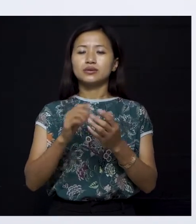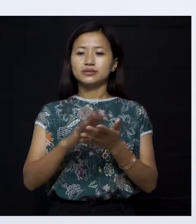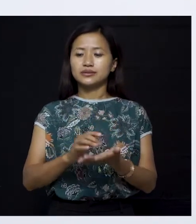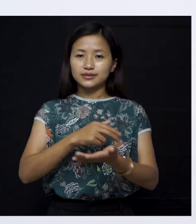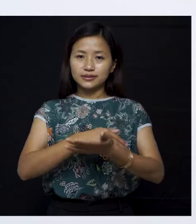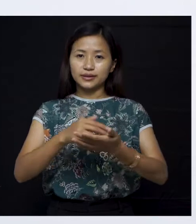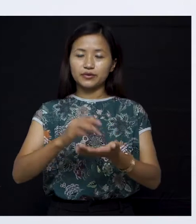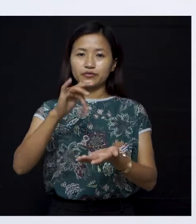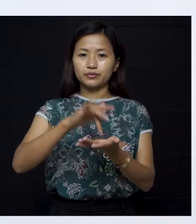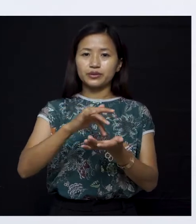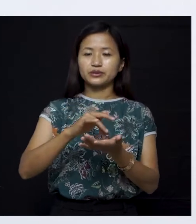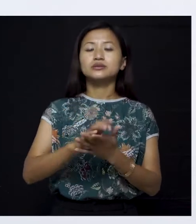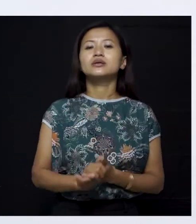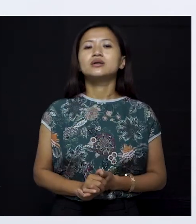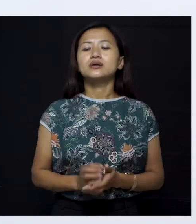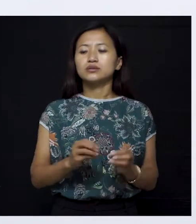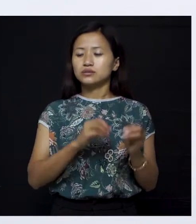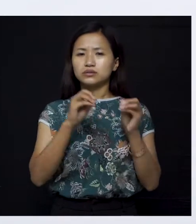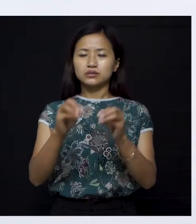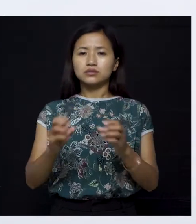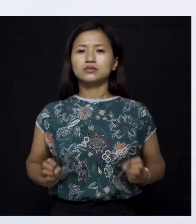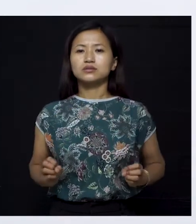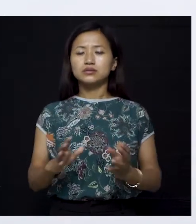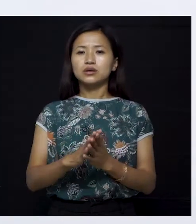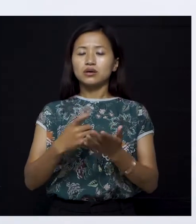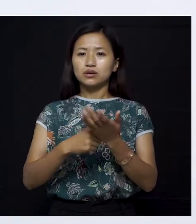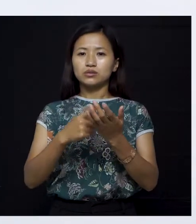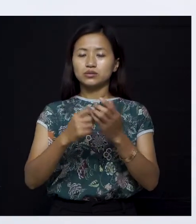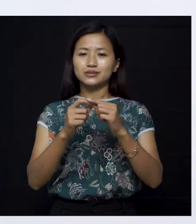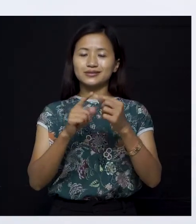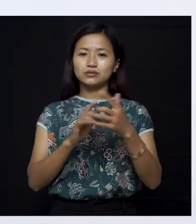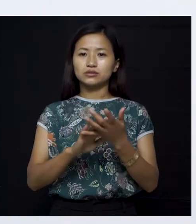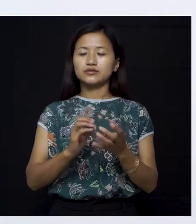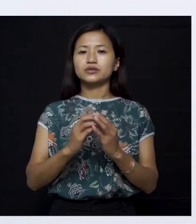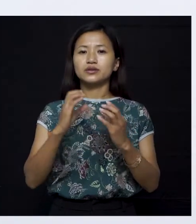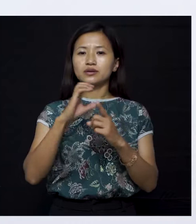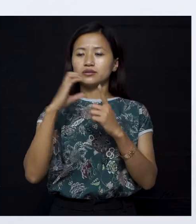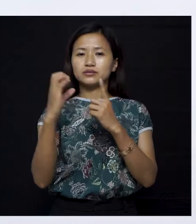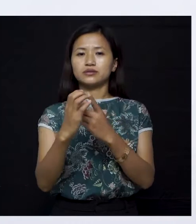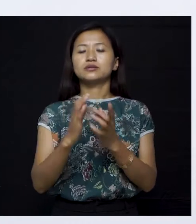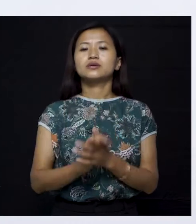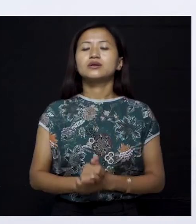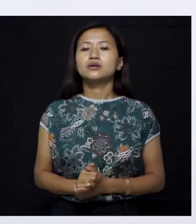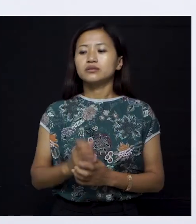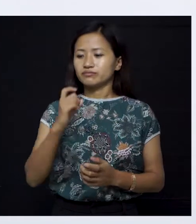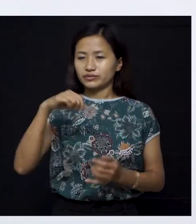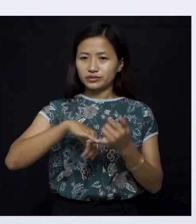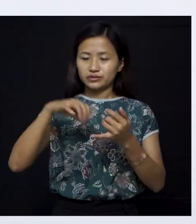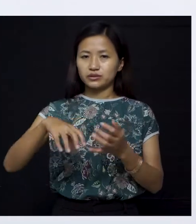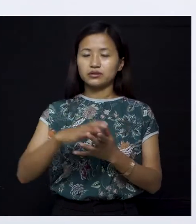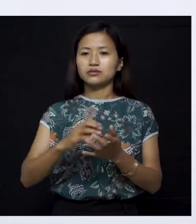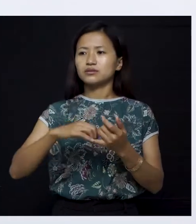and this place is also associated to the roots of the culture, okay? Even in our state or in our country, there are